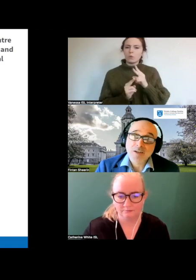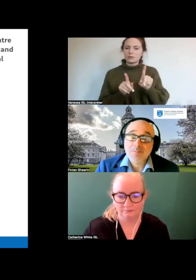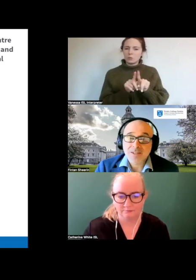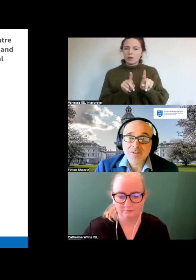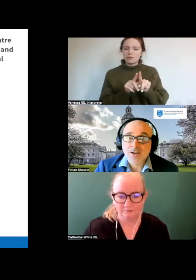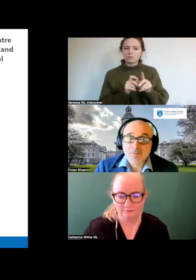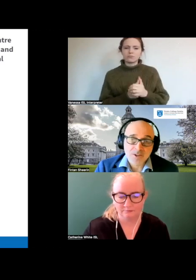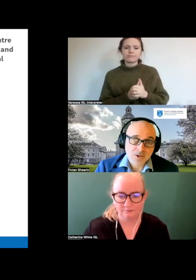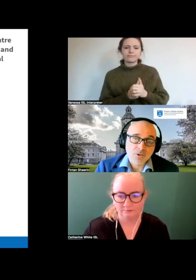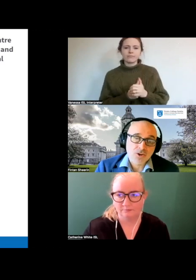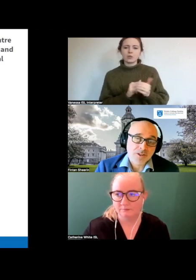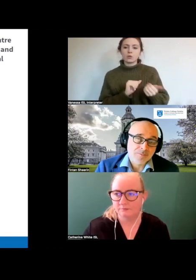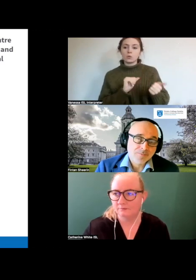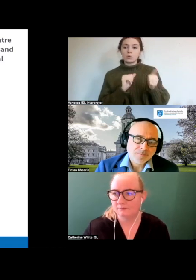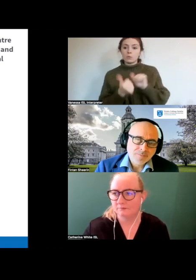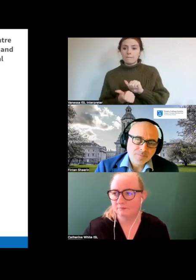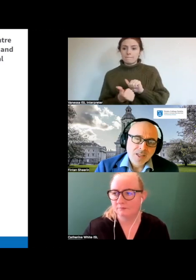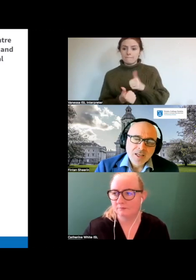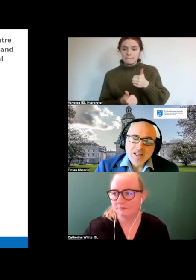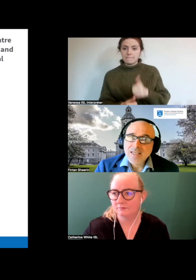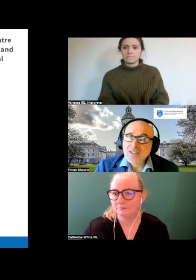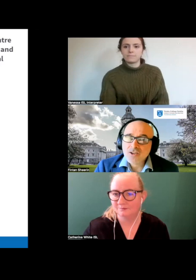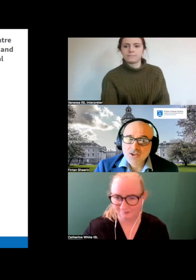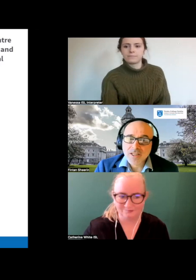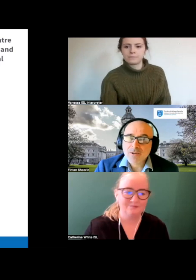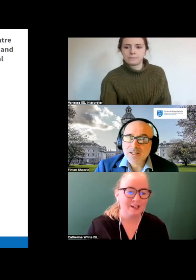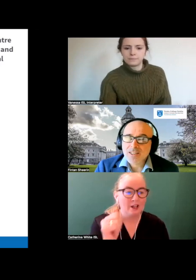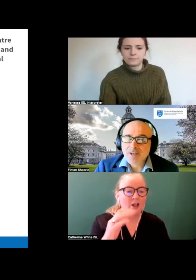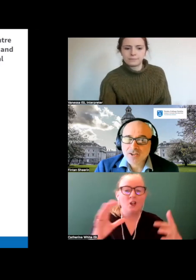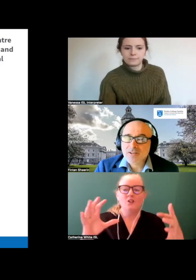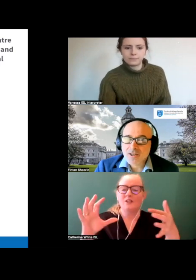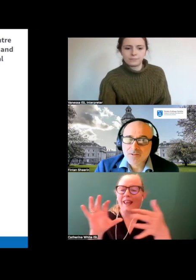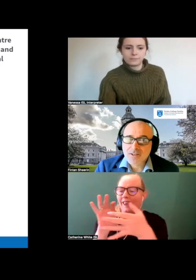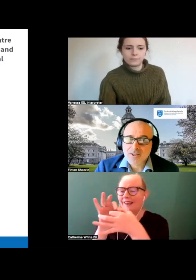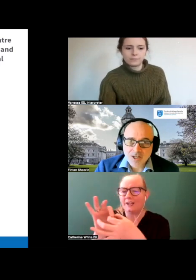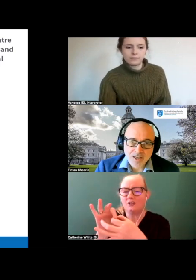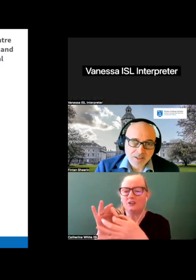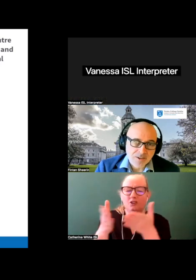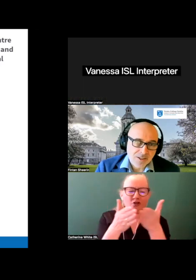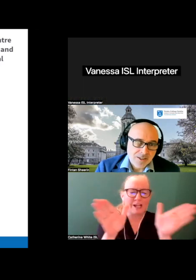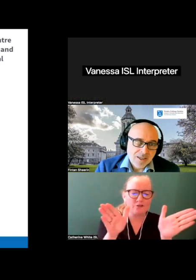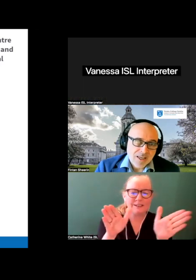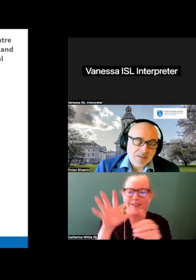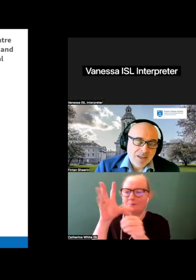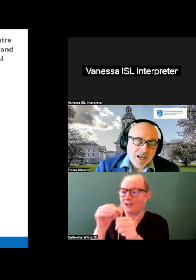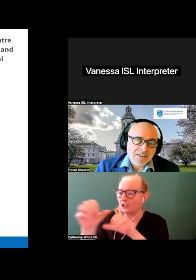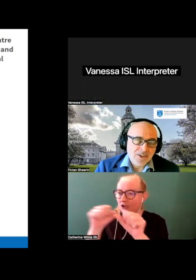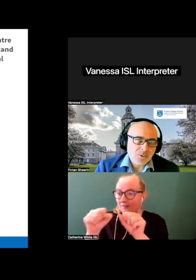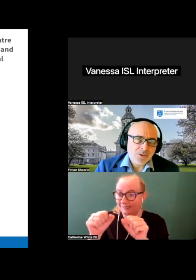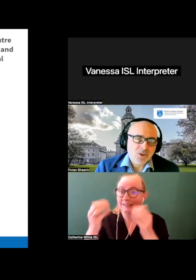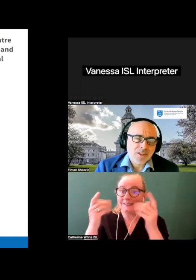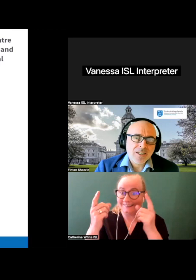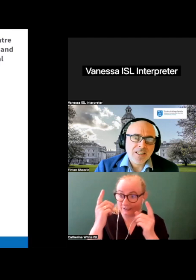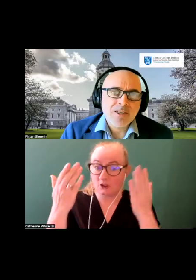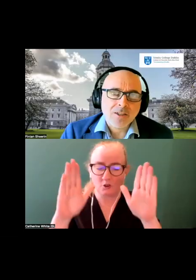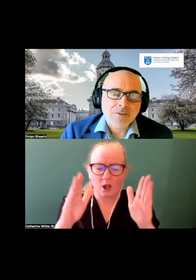And so family involvement was crucial here. Links to generic and specialist services were highlighted. And another one,